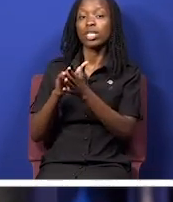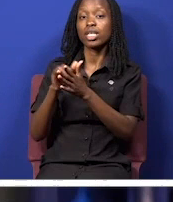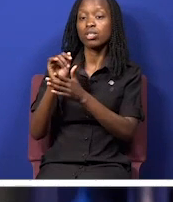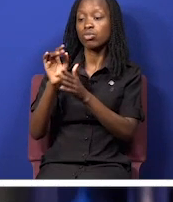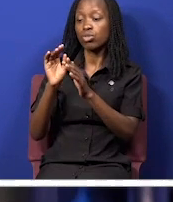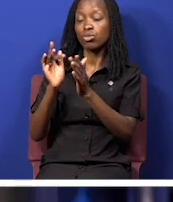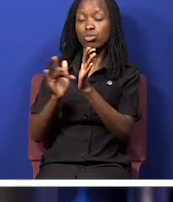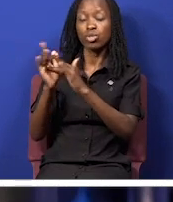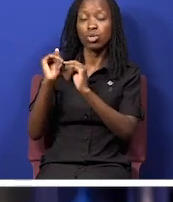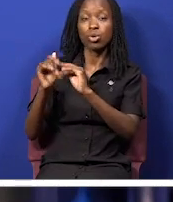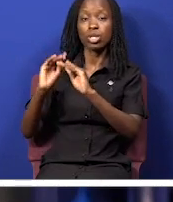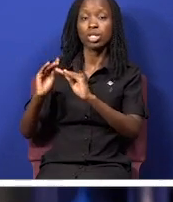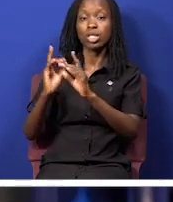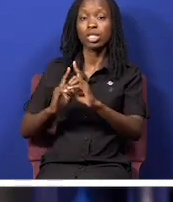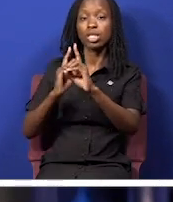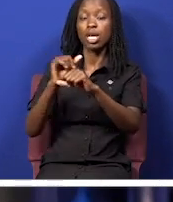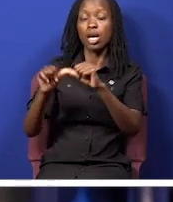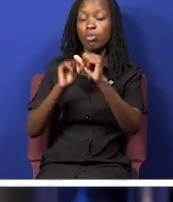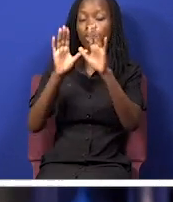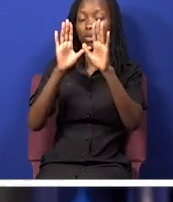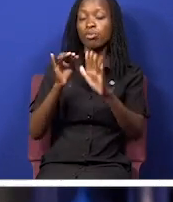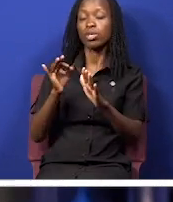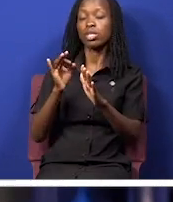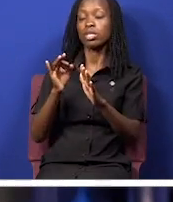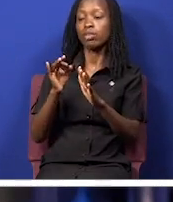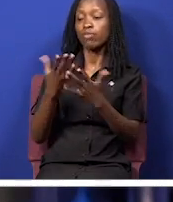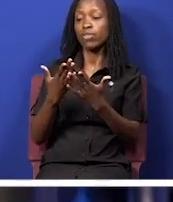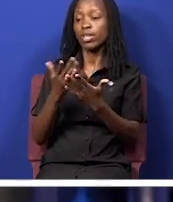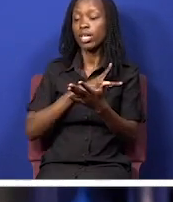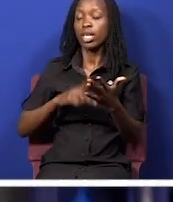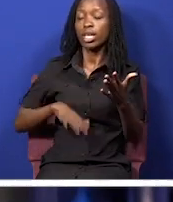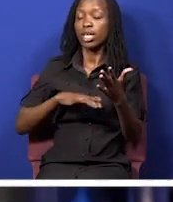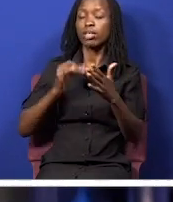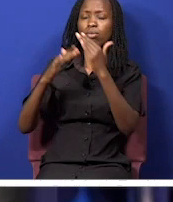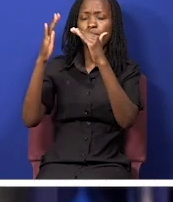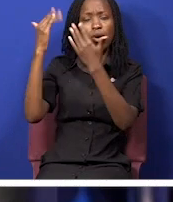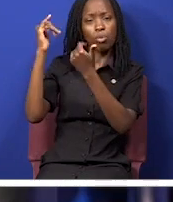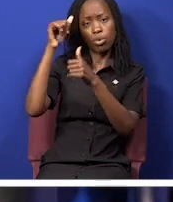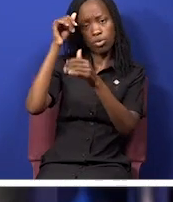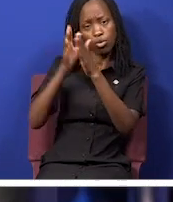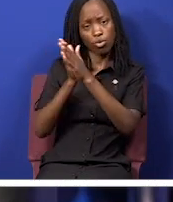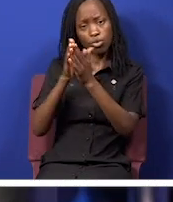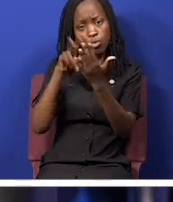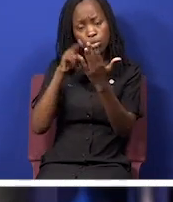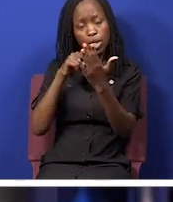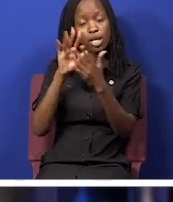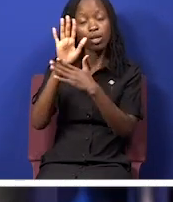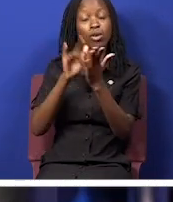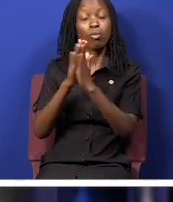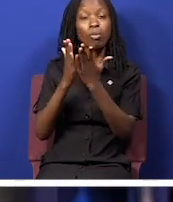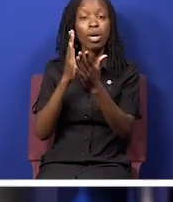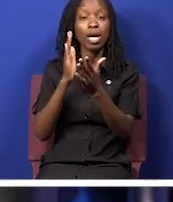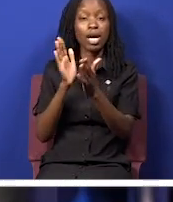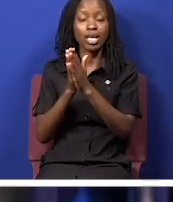his disciples about the important truths of the kingdom of heaven. I hope you have been reading your Bible and doing your daily